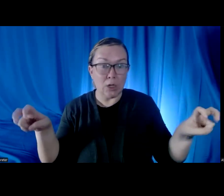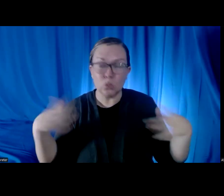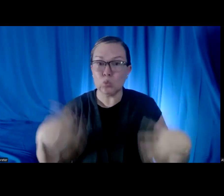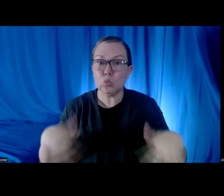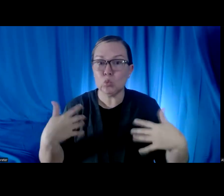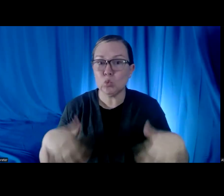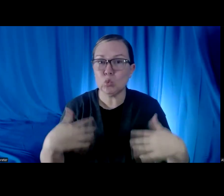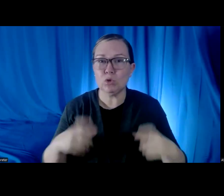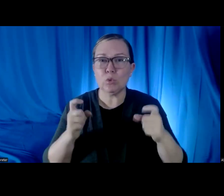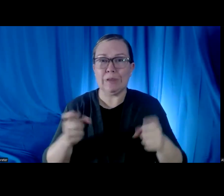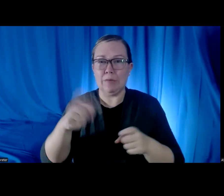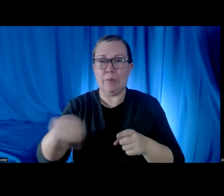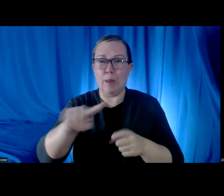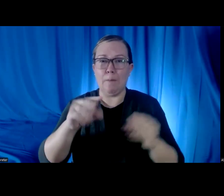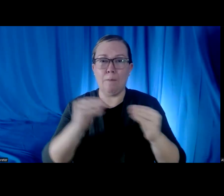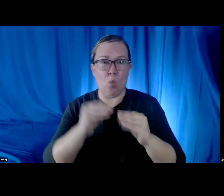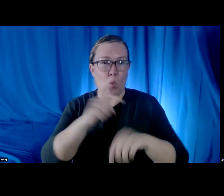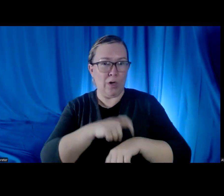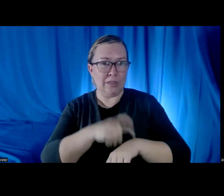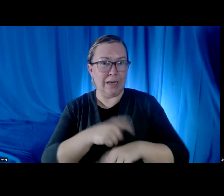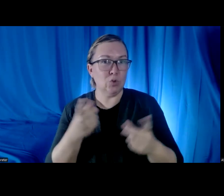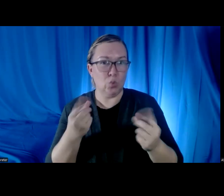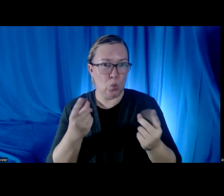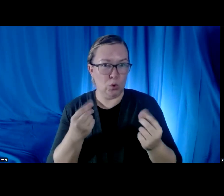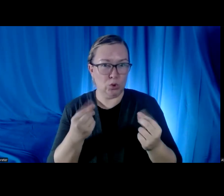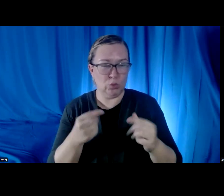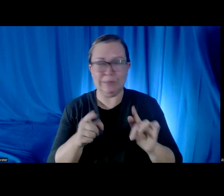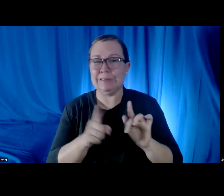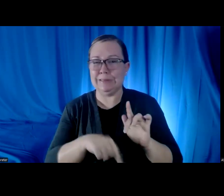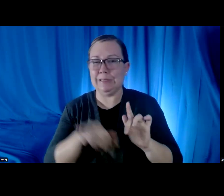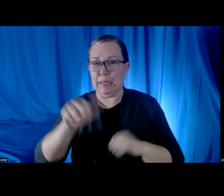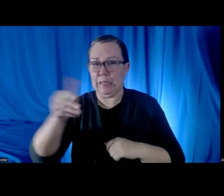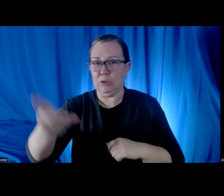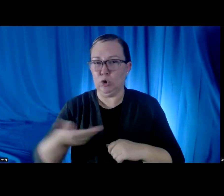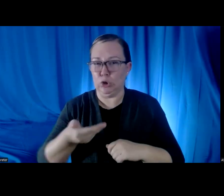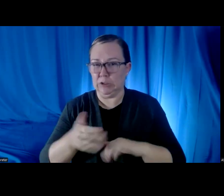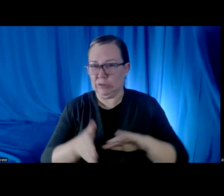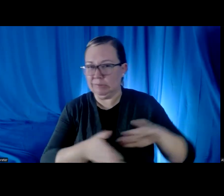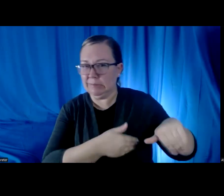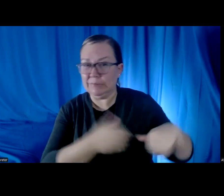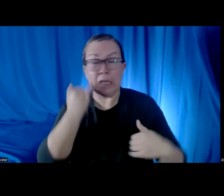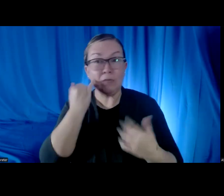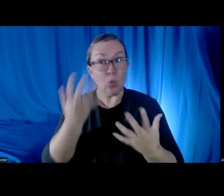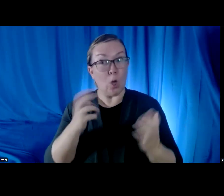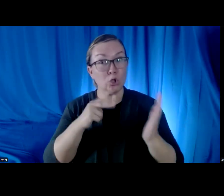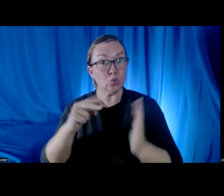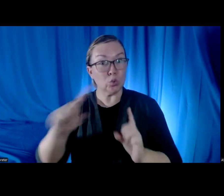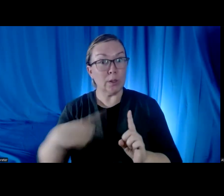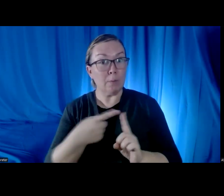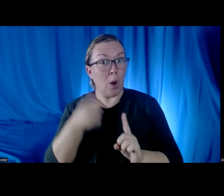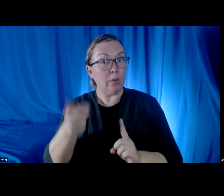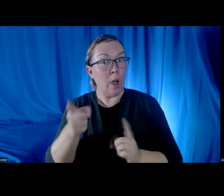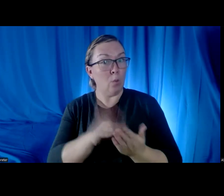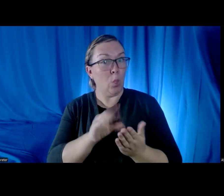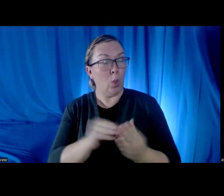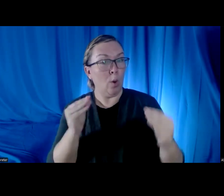to give them more time, we've agreed to skip that part of the process If you want to read their bios to learn a little more